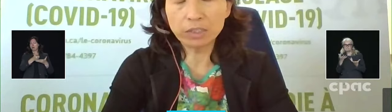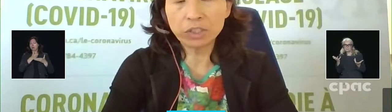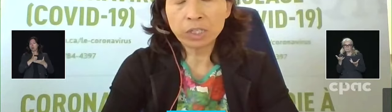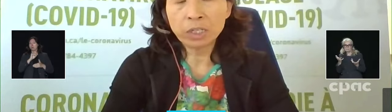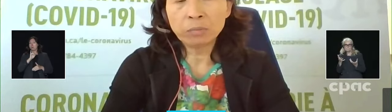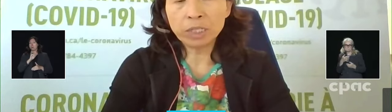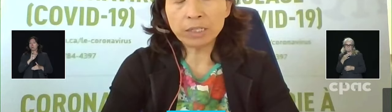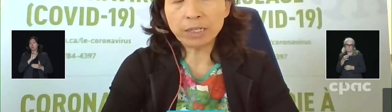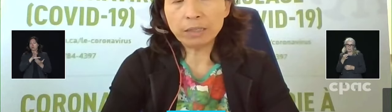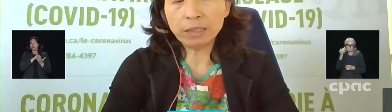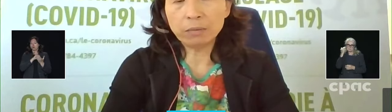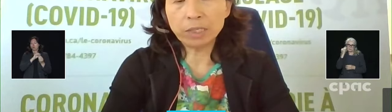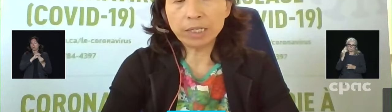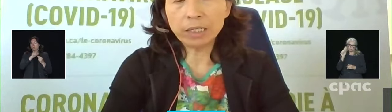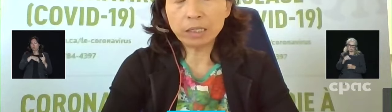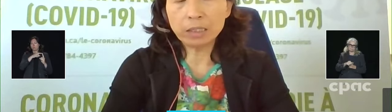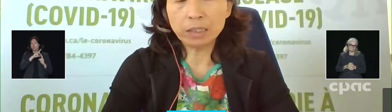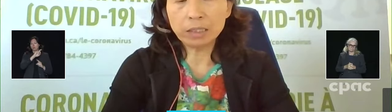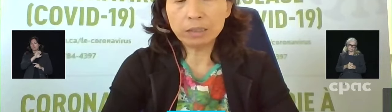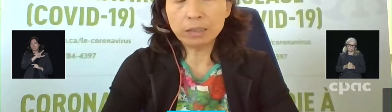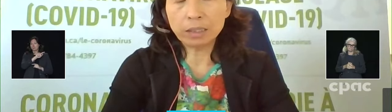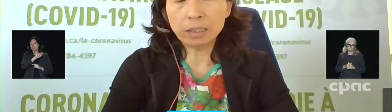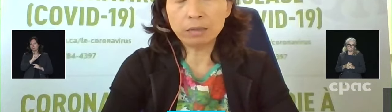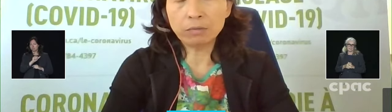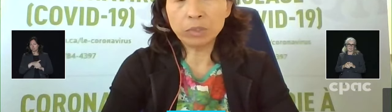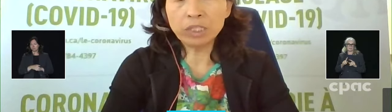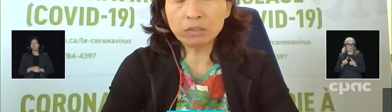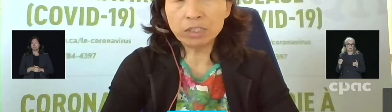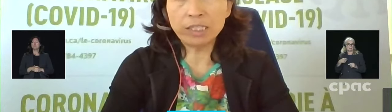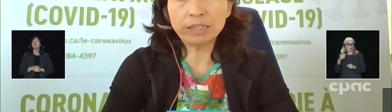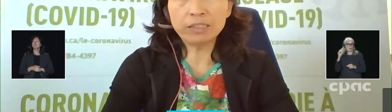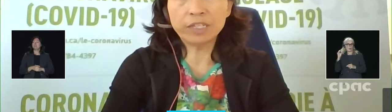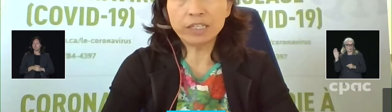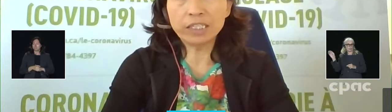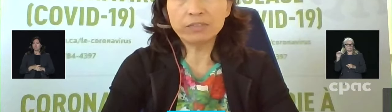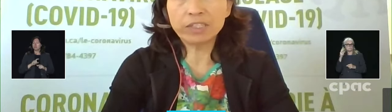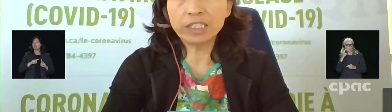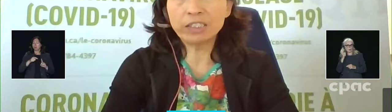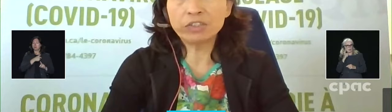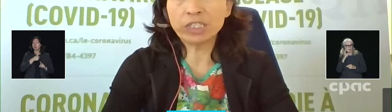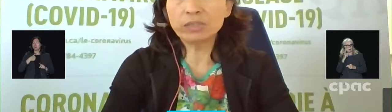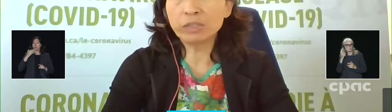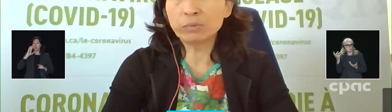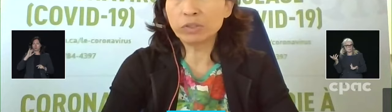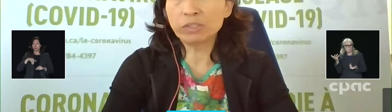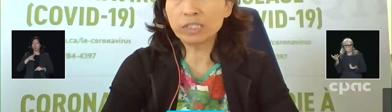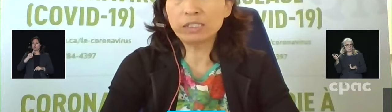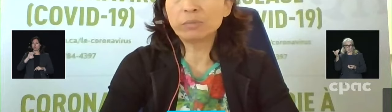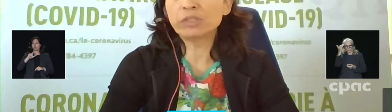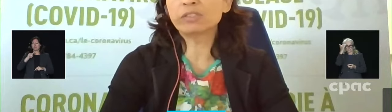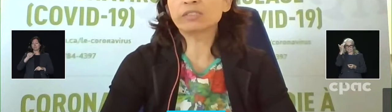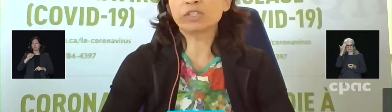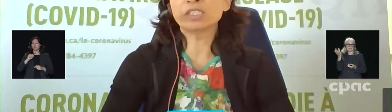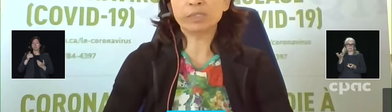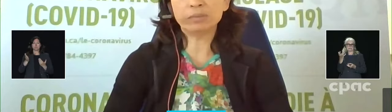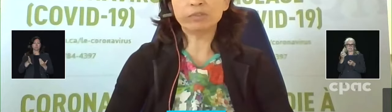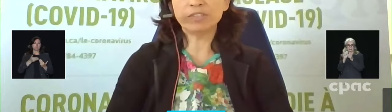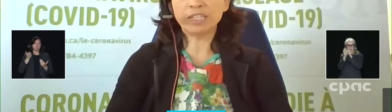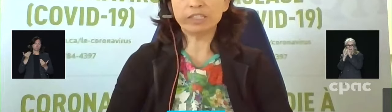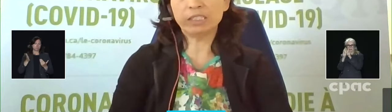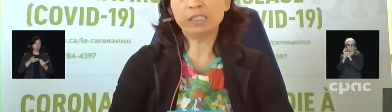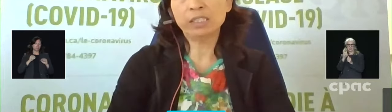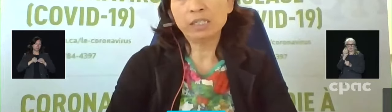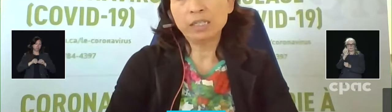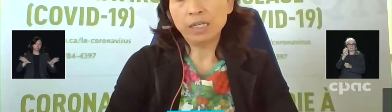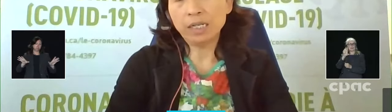our knowledge. But I think what I heard is we knew the Delta variant is very transmissible, is the most